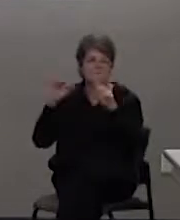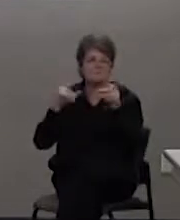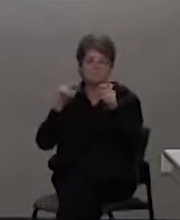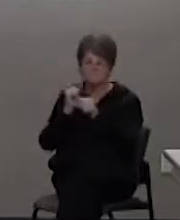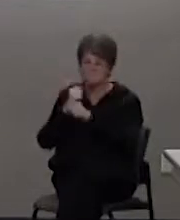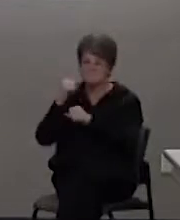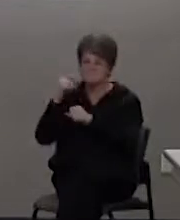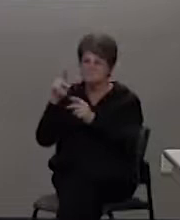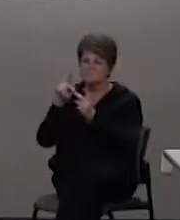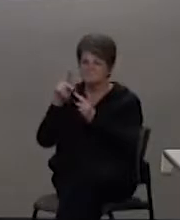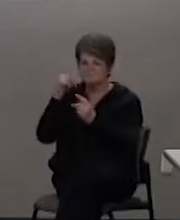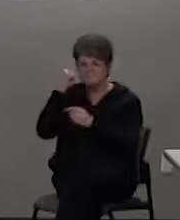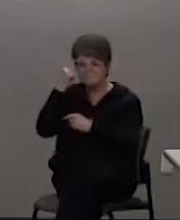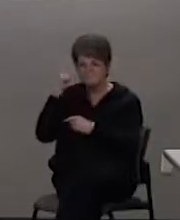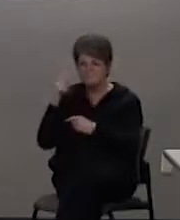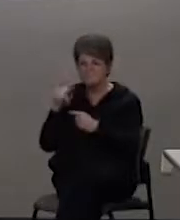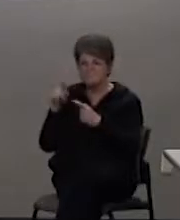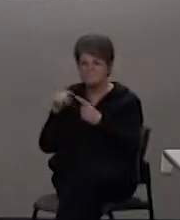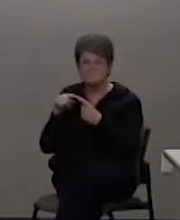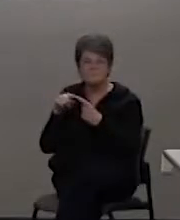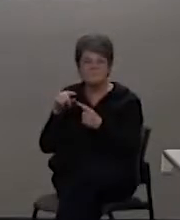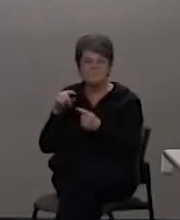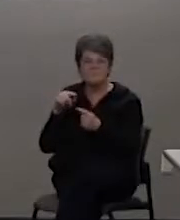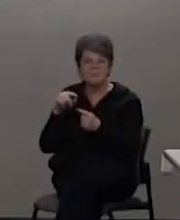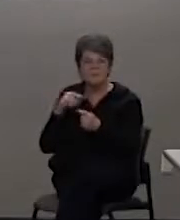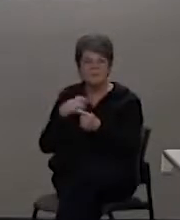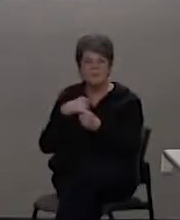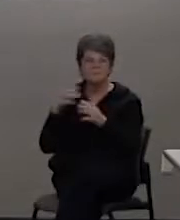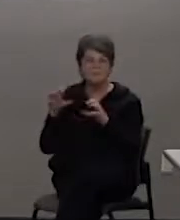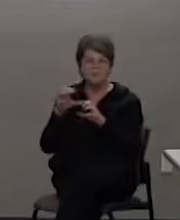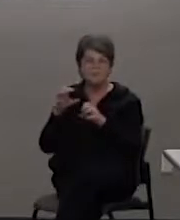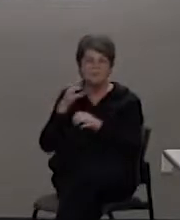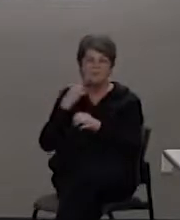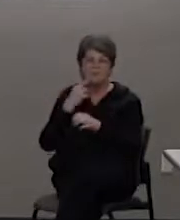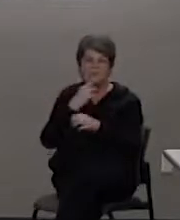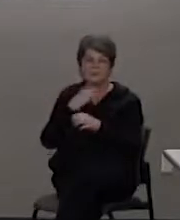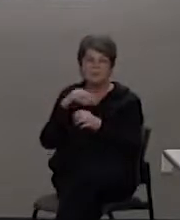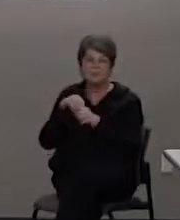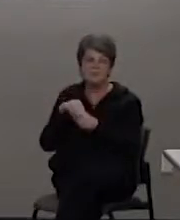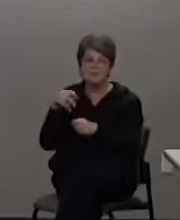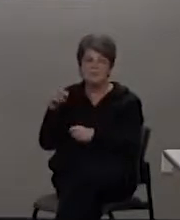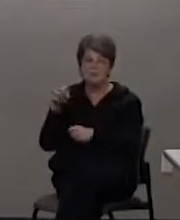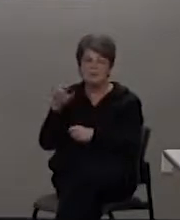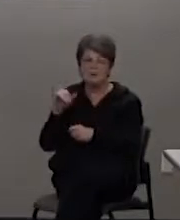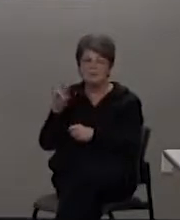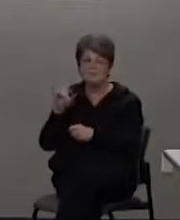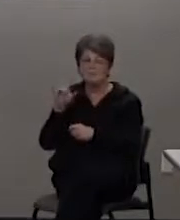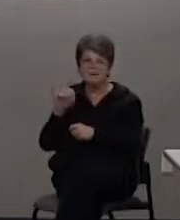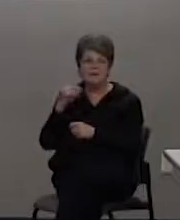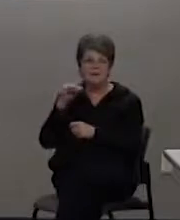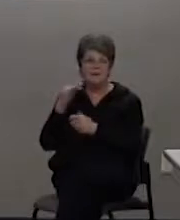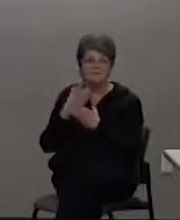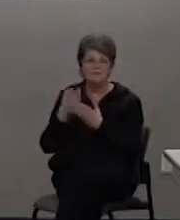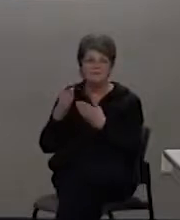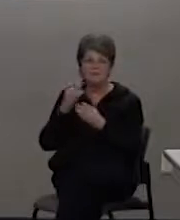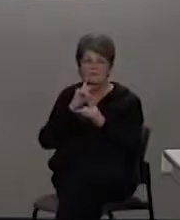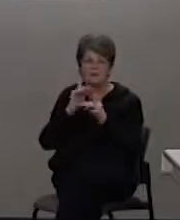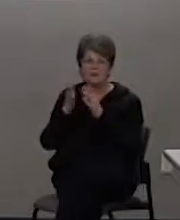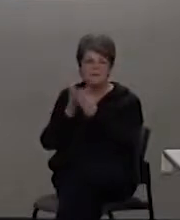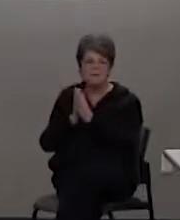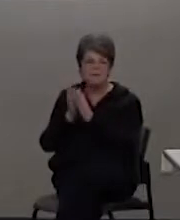makes perfect sense. I mean, you know, when we, and I'm doing the restaurant in Perryville, and one of the things that people have been asking